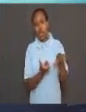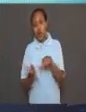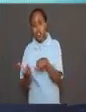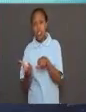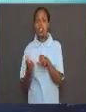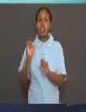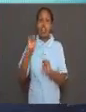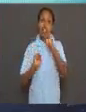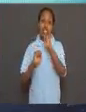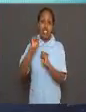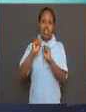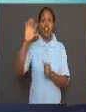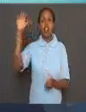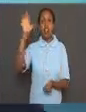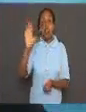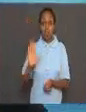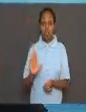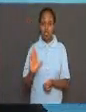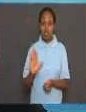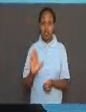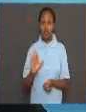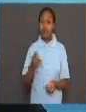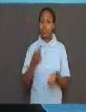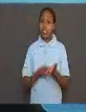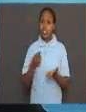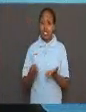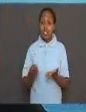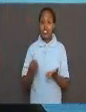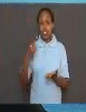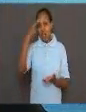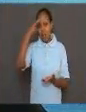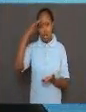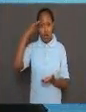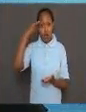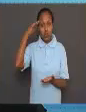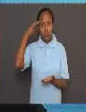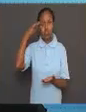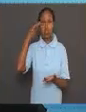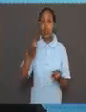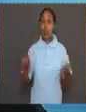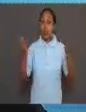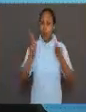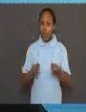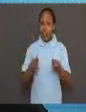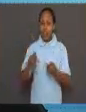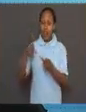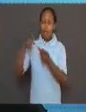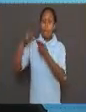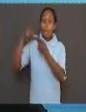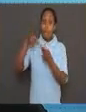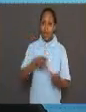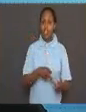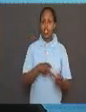rather than gases. This is because when pressure